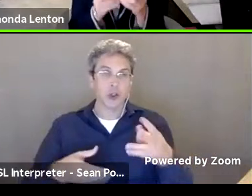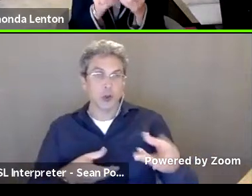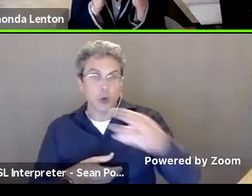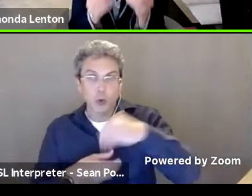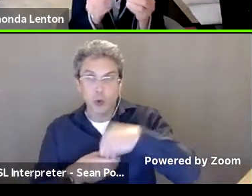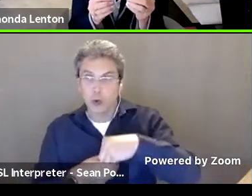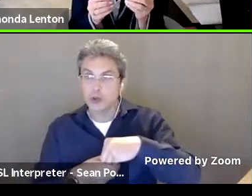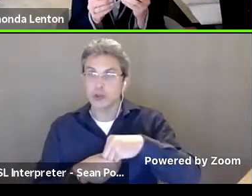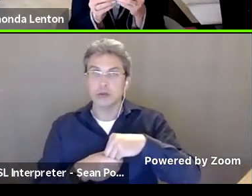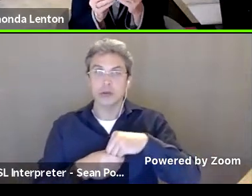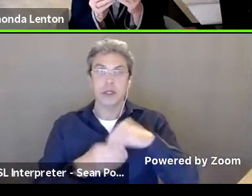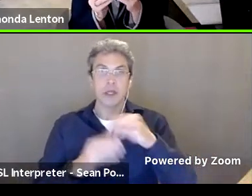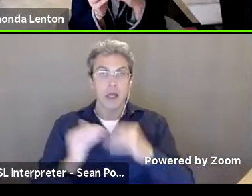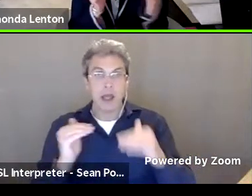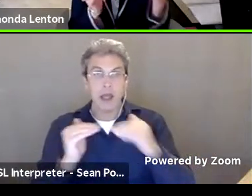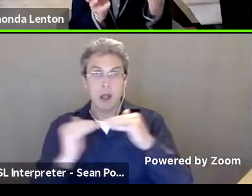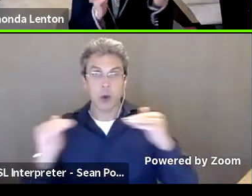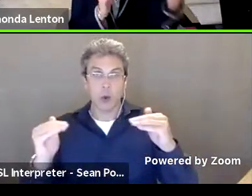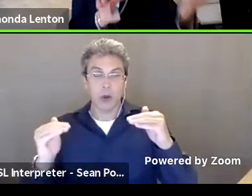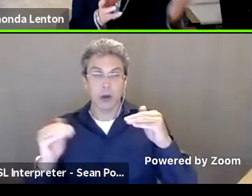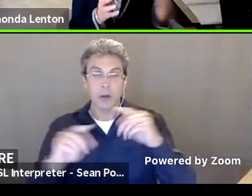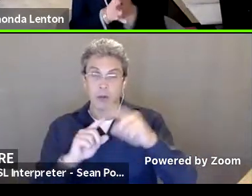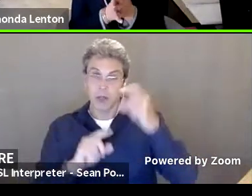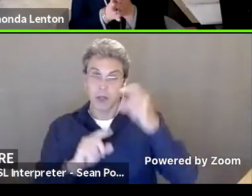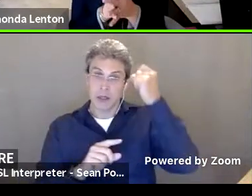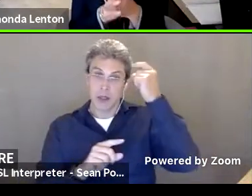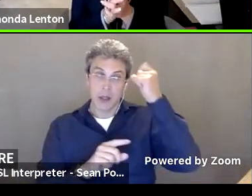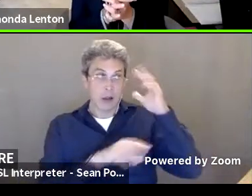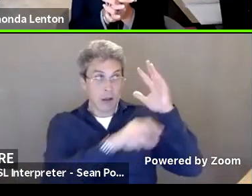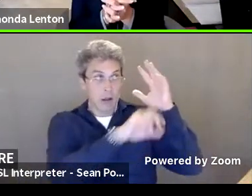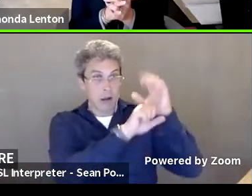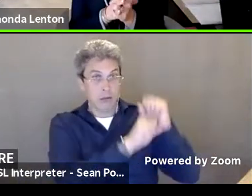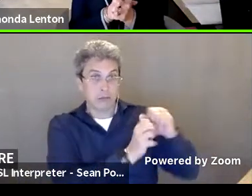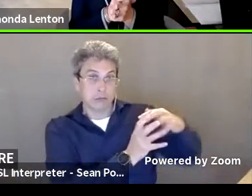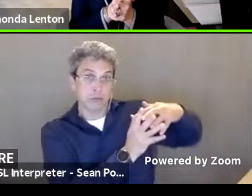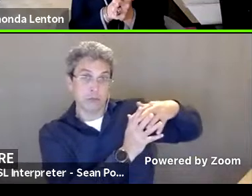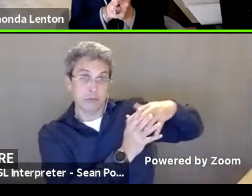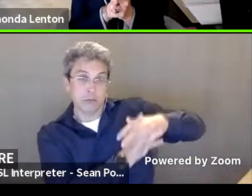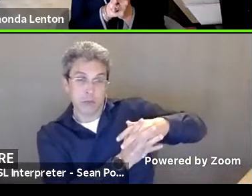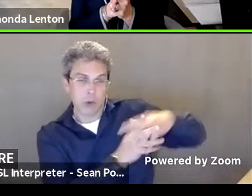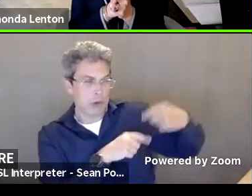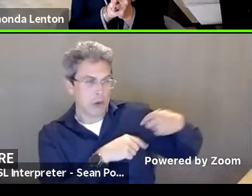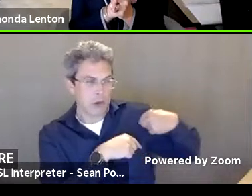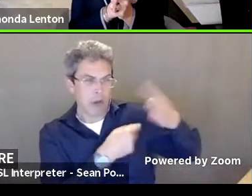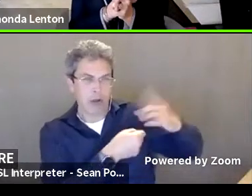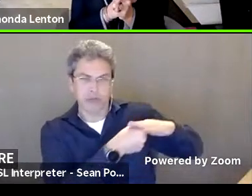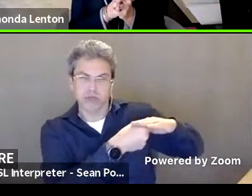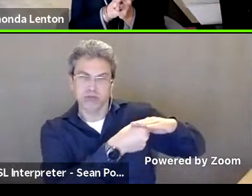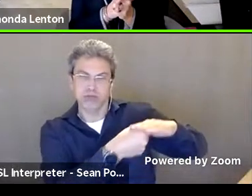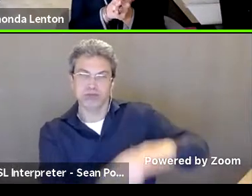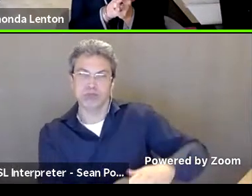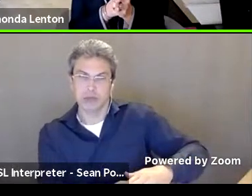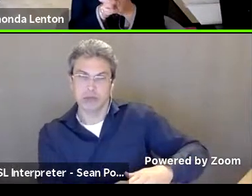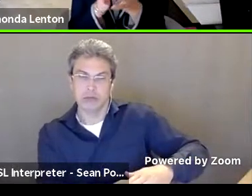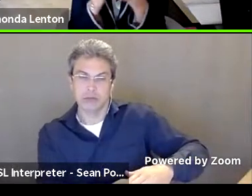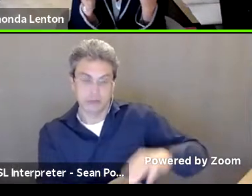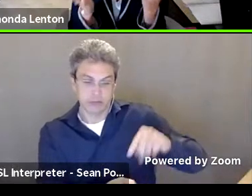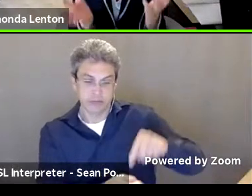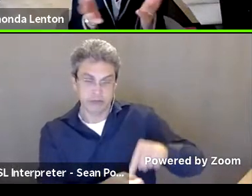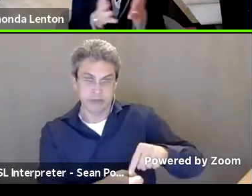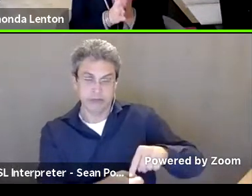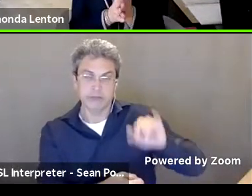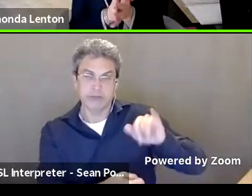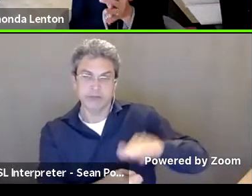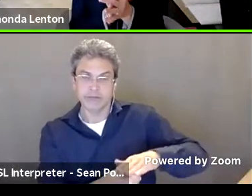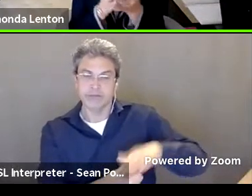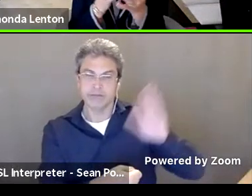with systemic, long historical challenges to